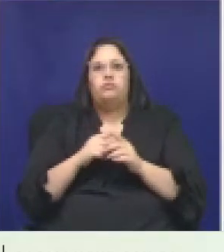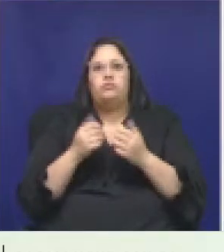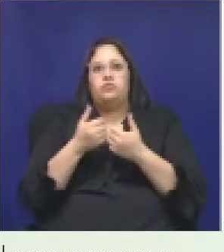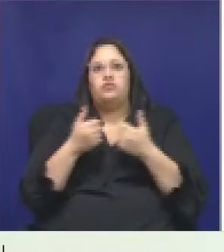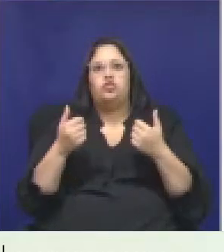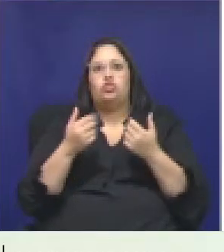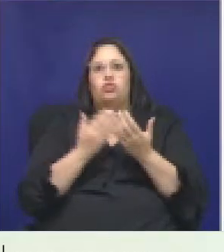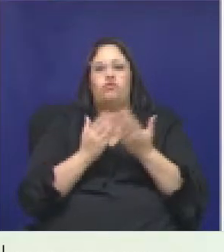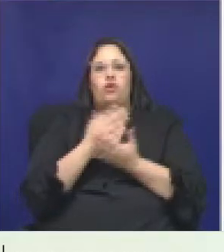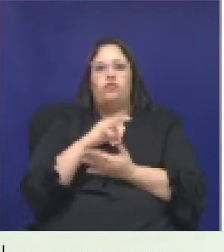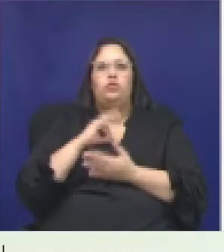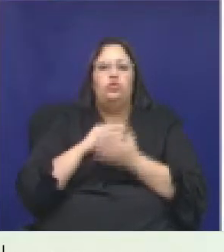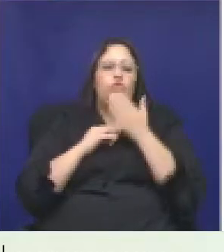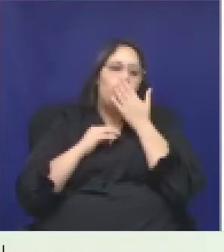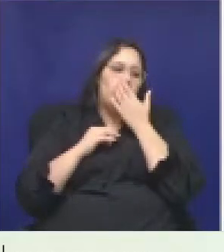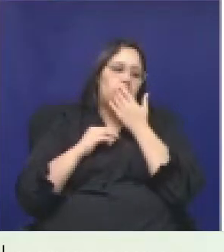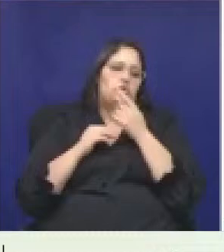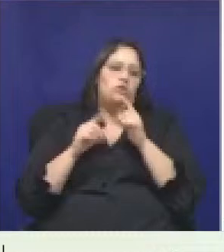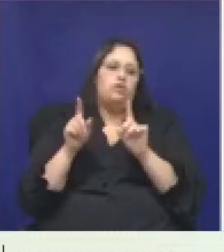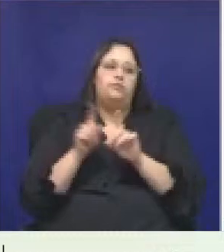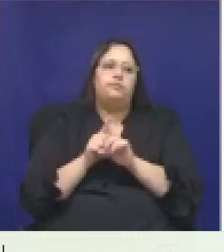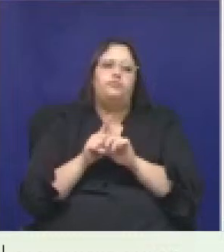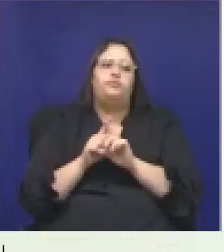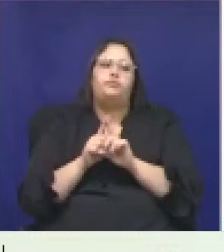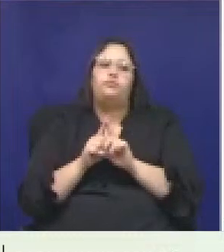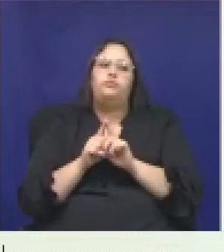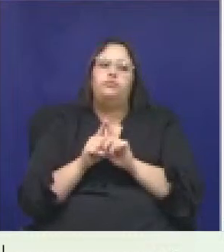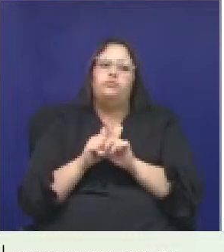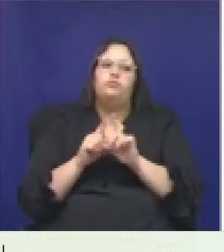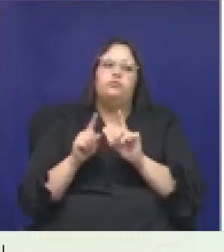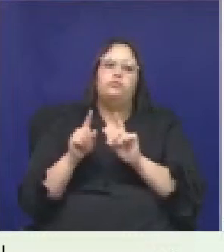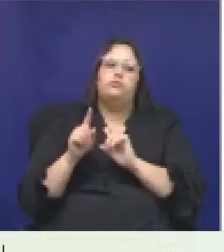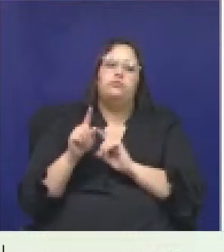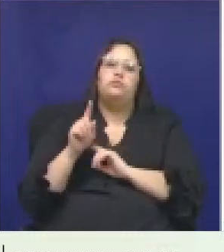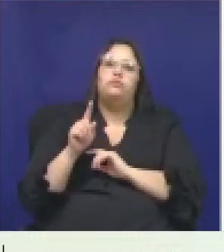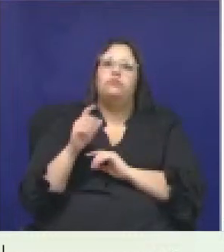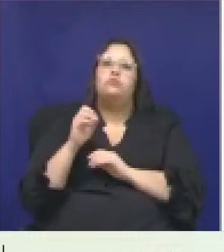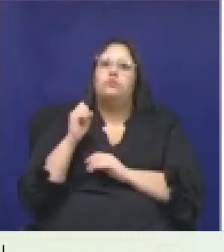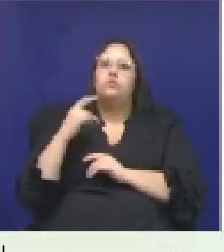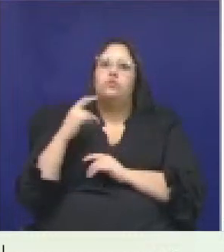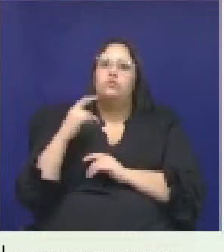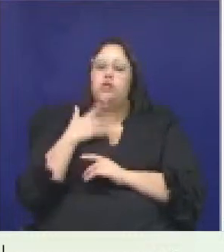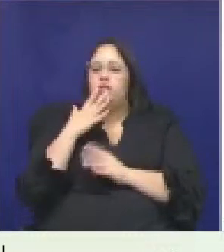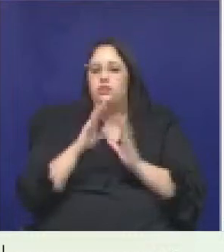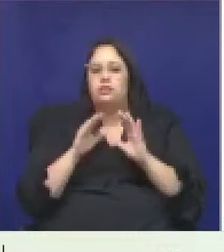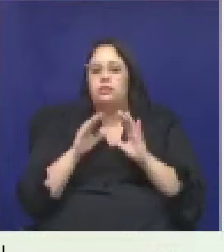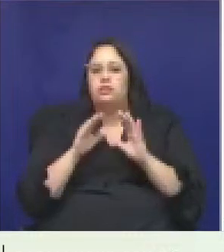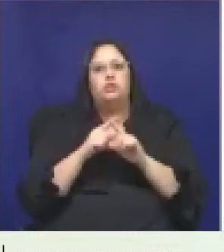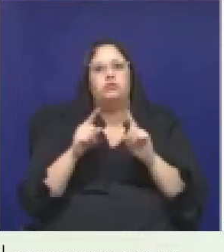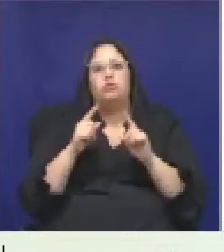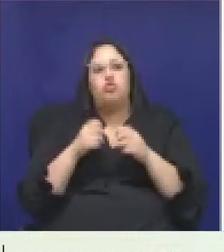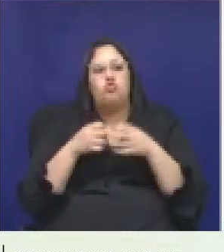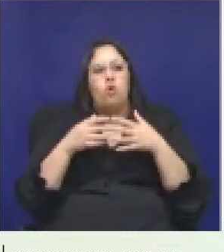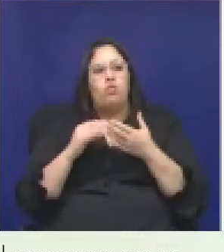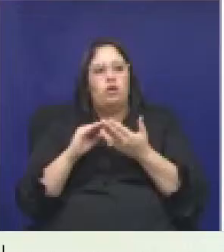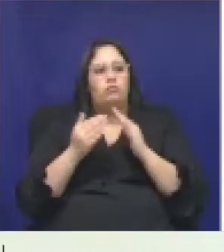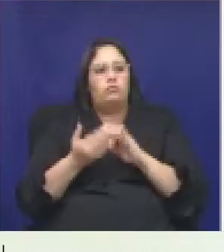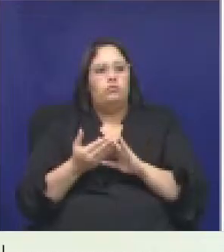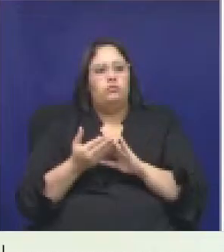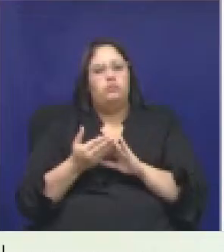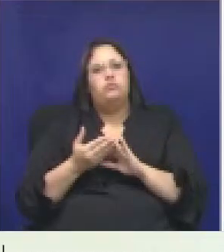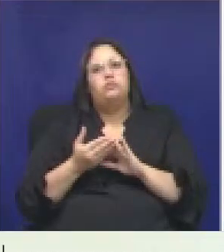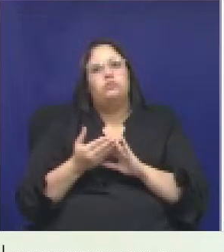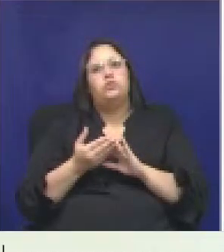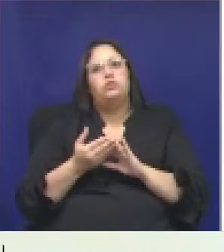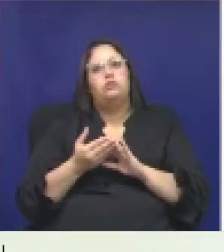revenue is also premised on population considerations. The emergence of informal settlements and the population growth of communities is fast outpacing